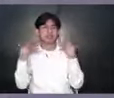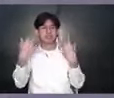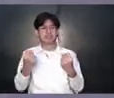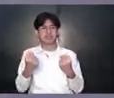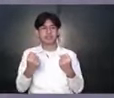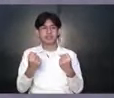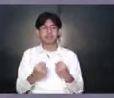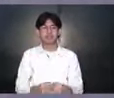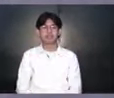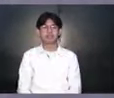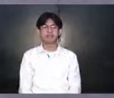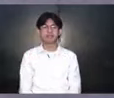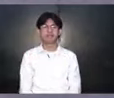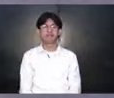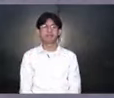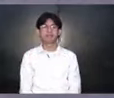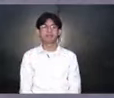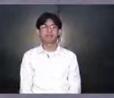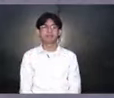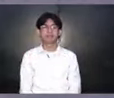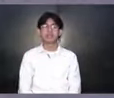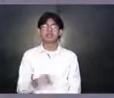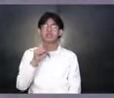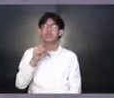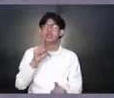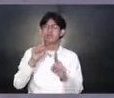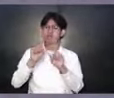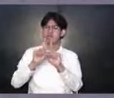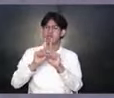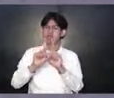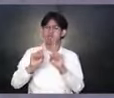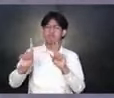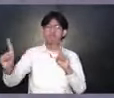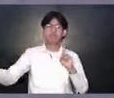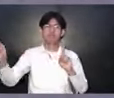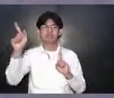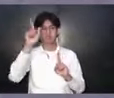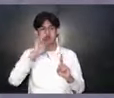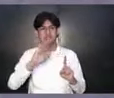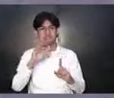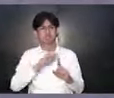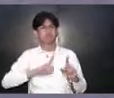strength. Napalayo ka ba sa Panginoon?